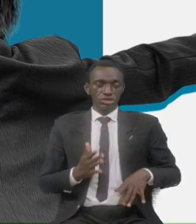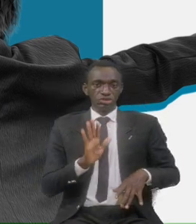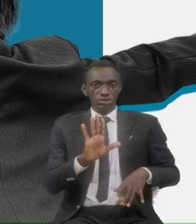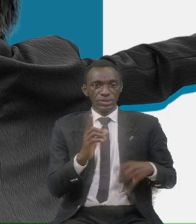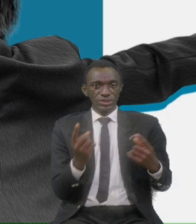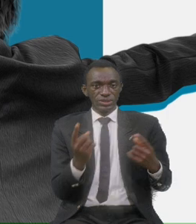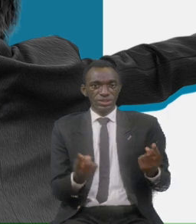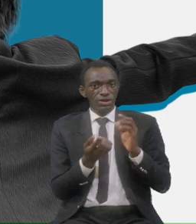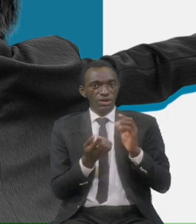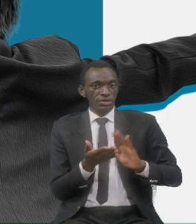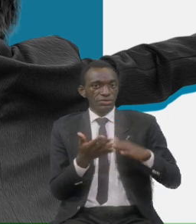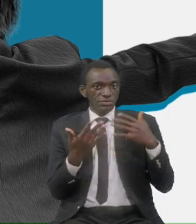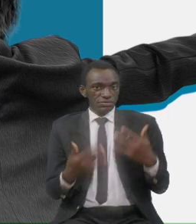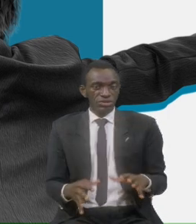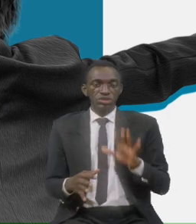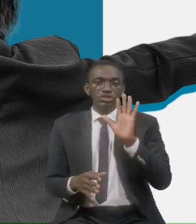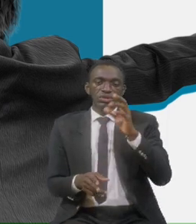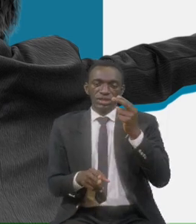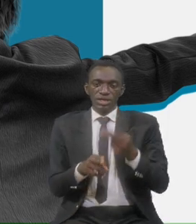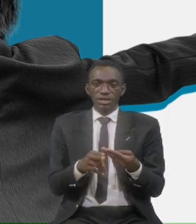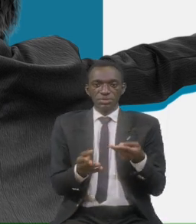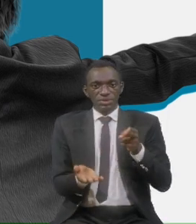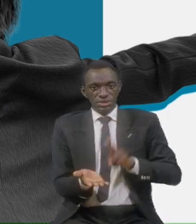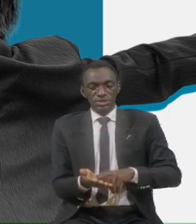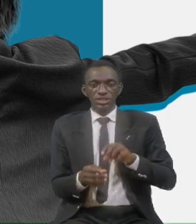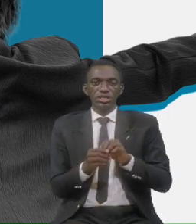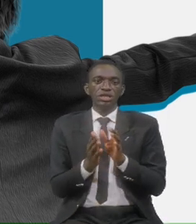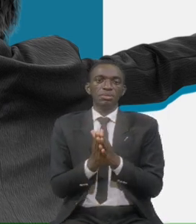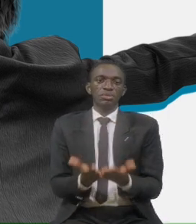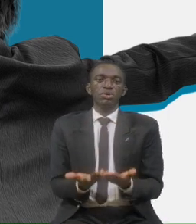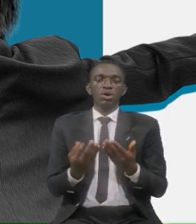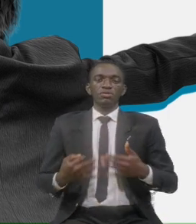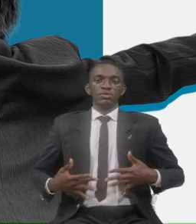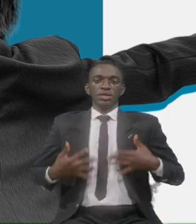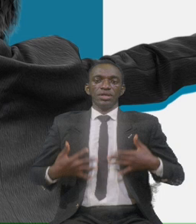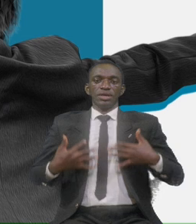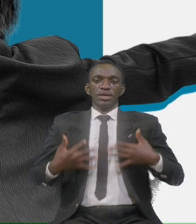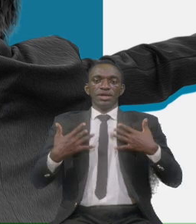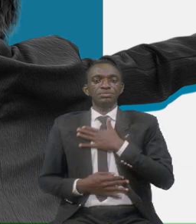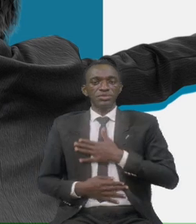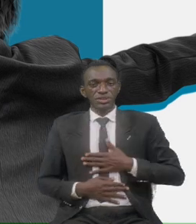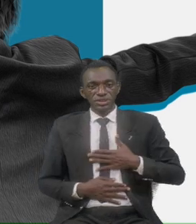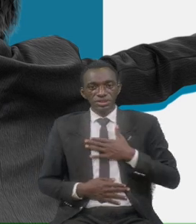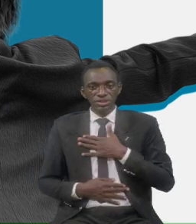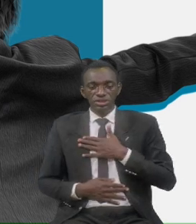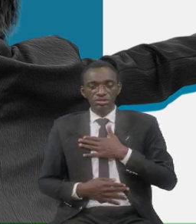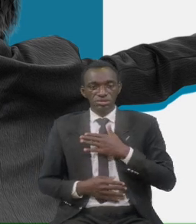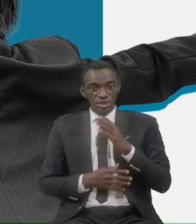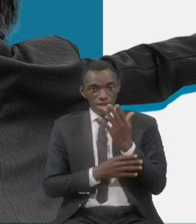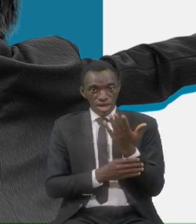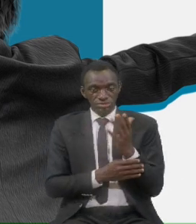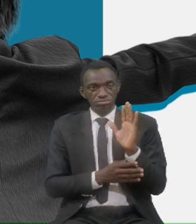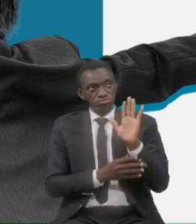name written in the book of life. Please keep your hand up as